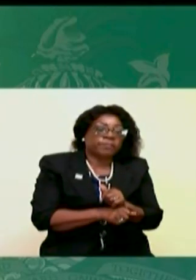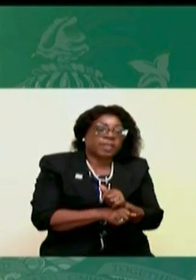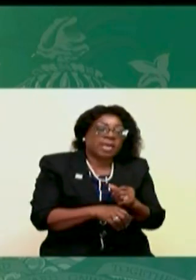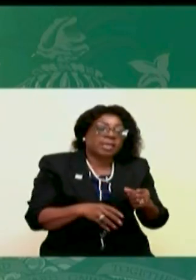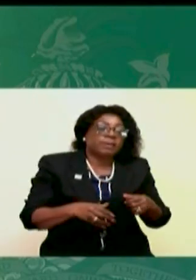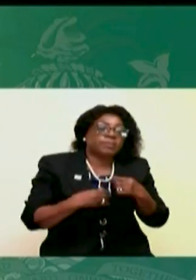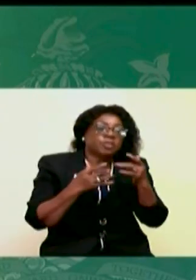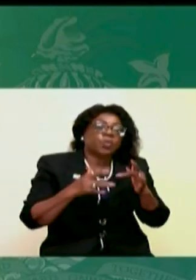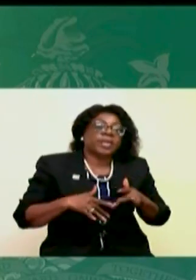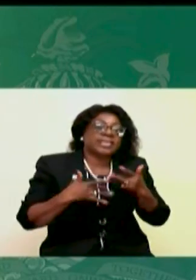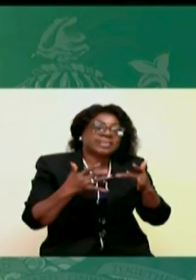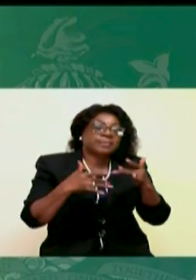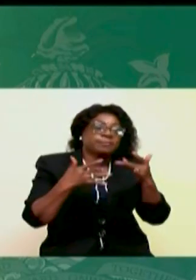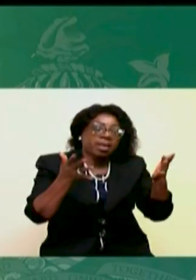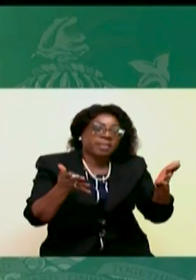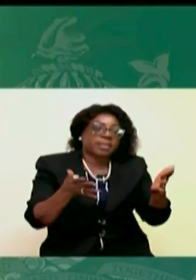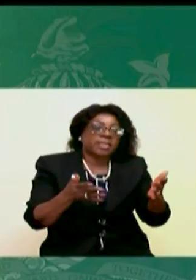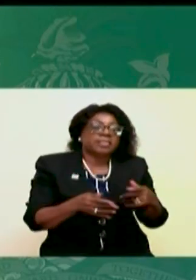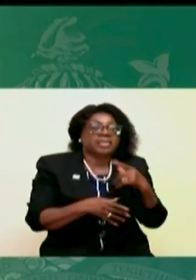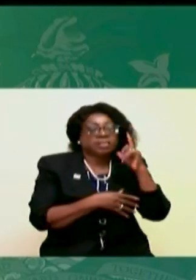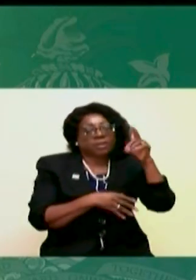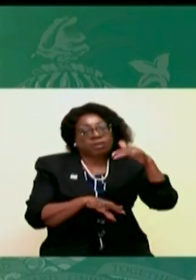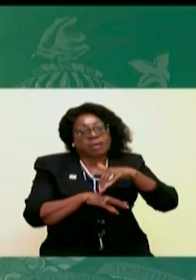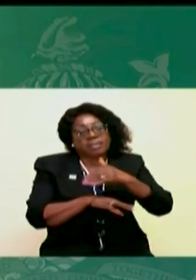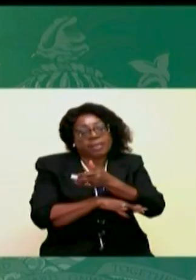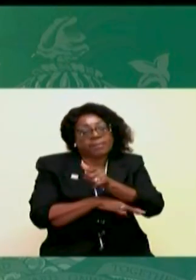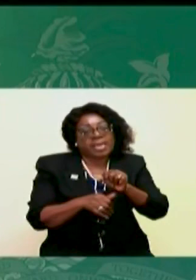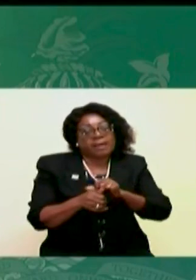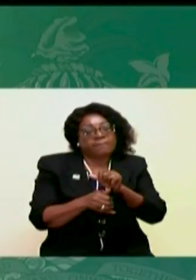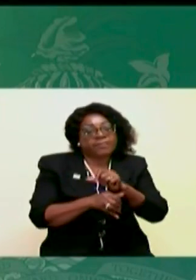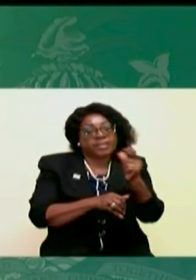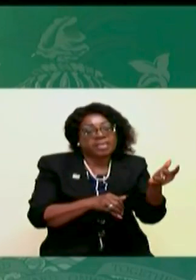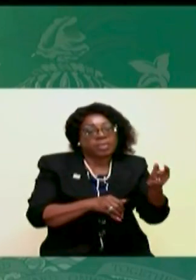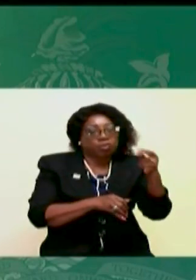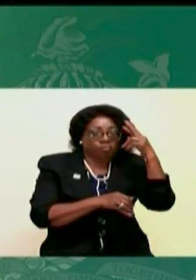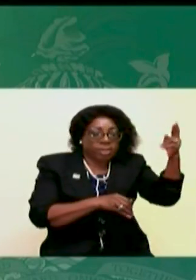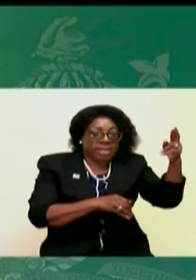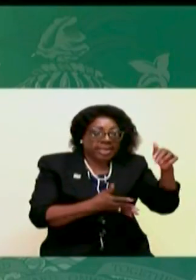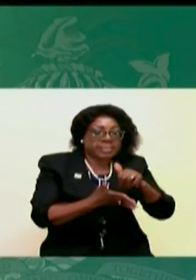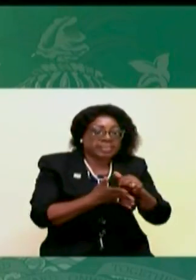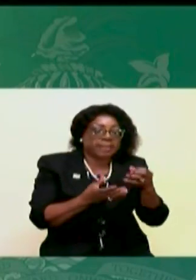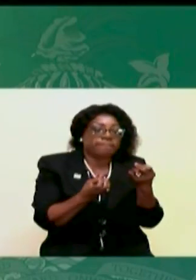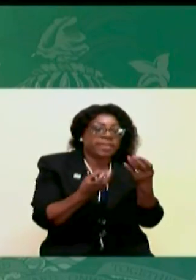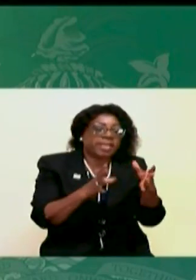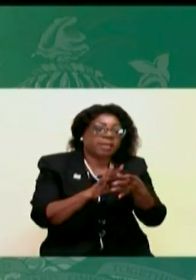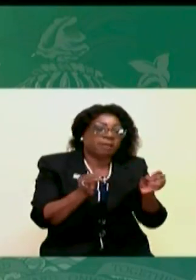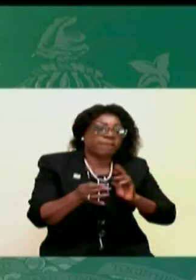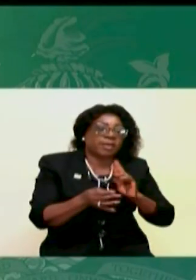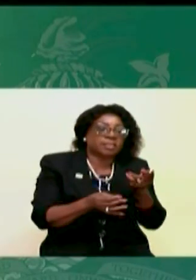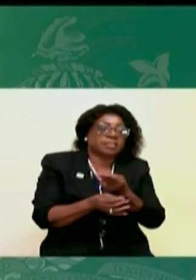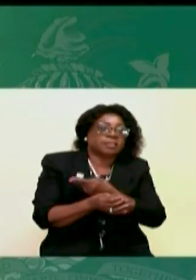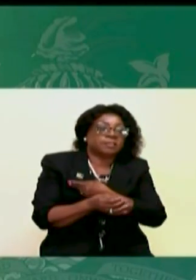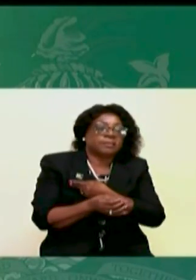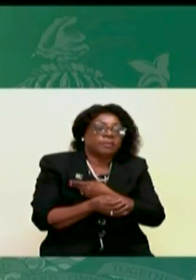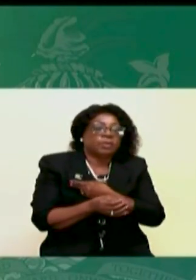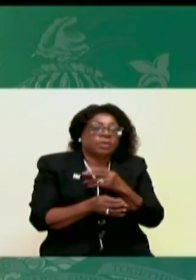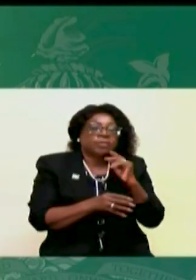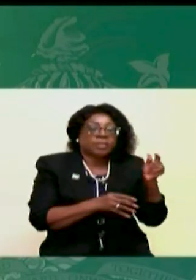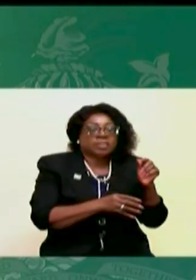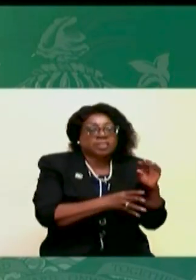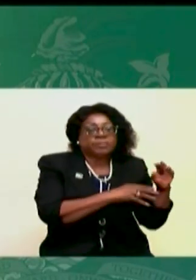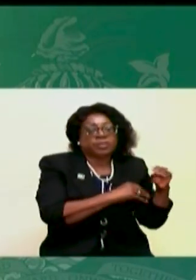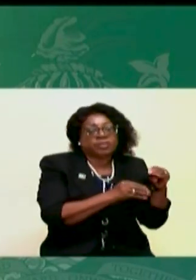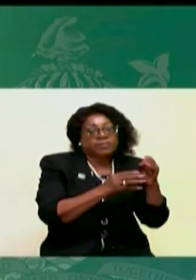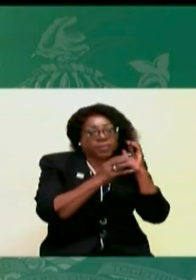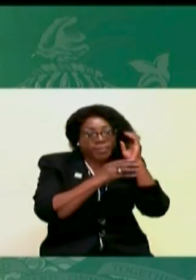inspired. I'm inspired just to look at them every day and to realize that many of us who, because this ministry has not been in the